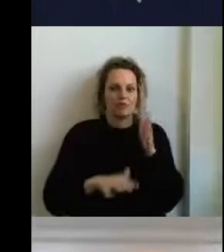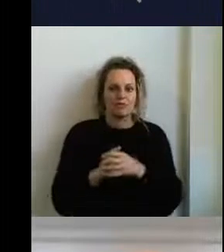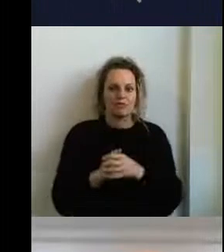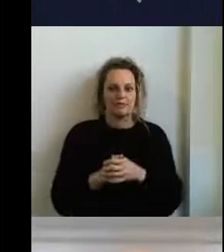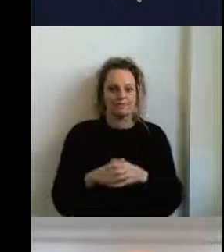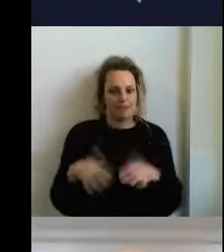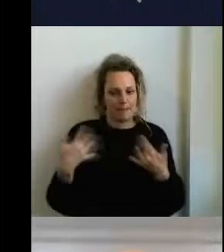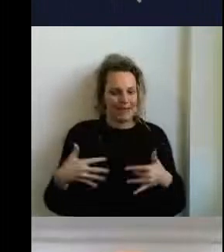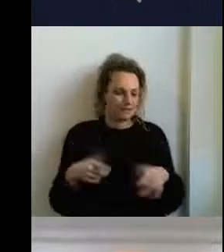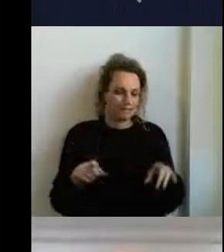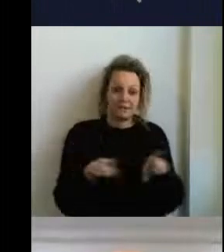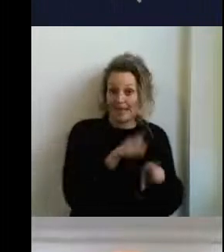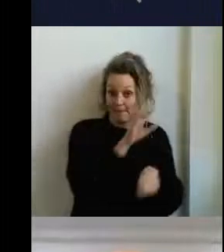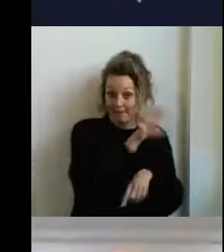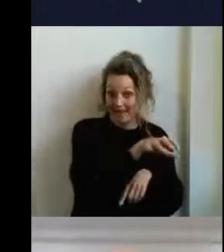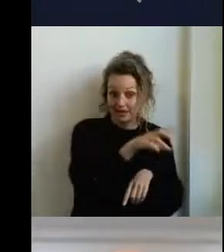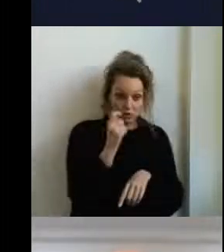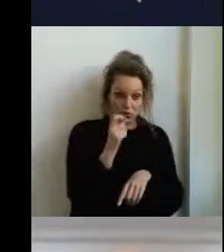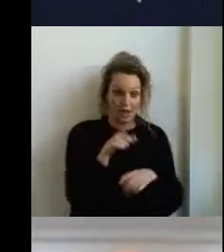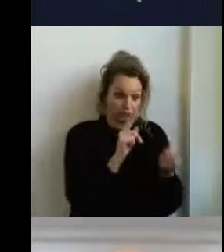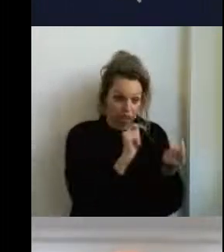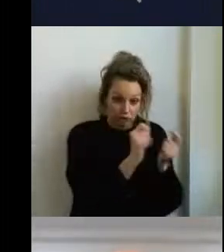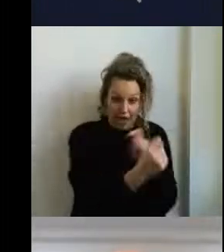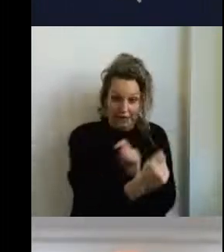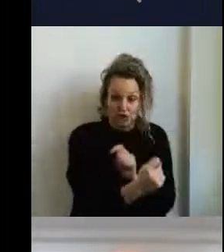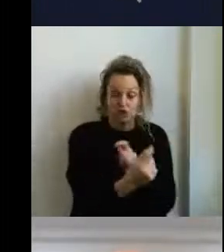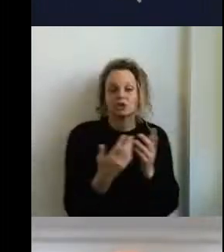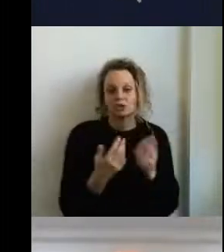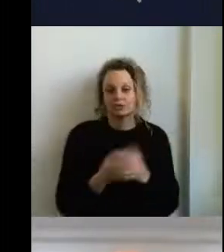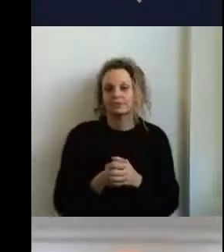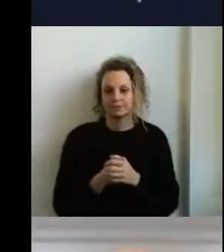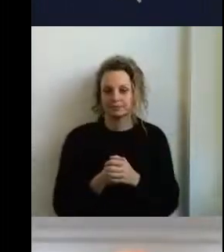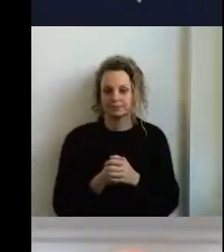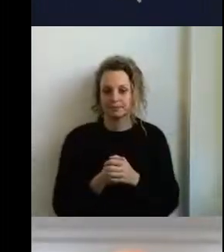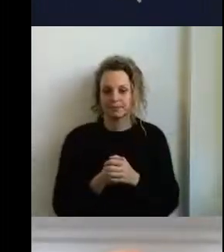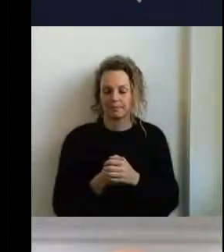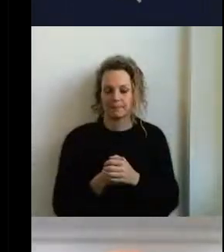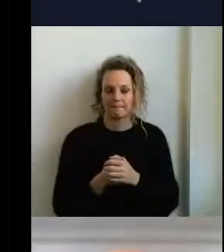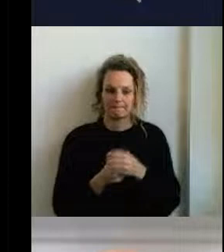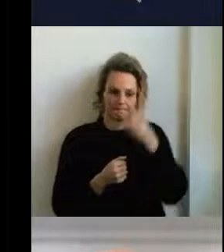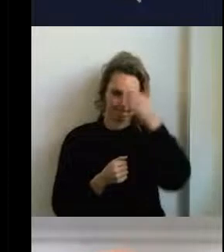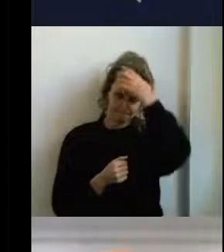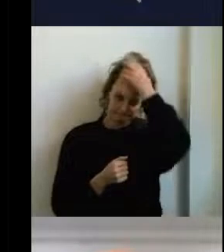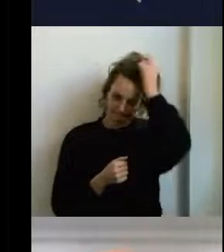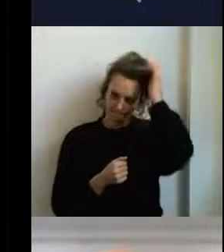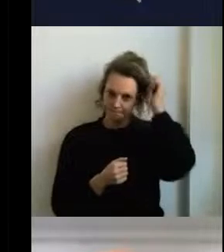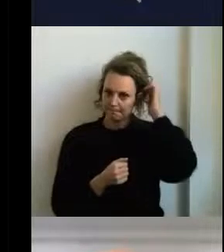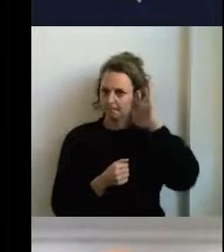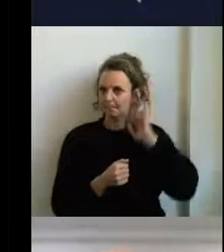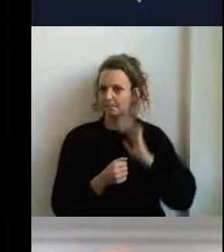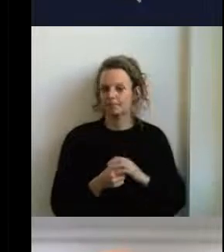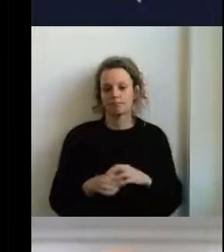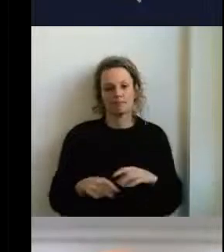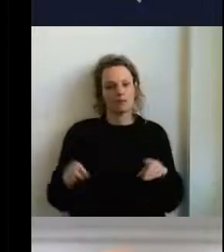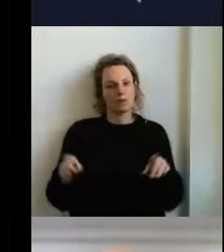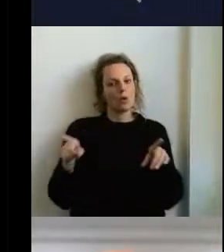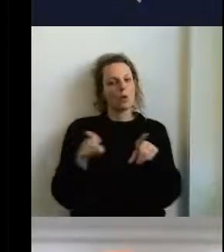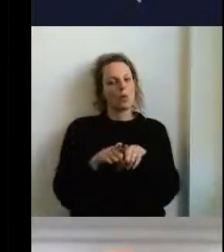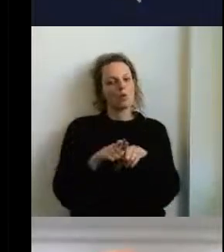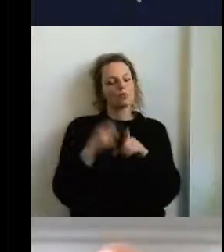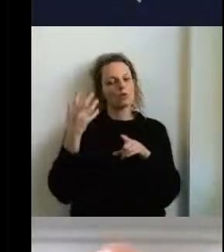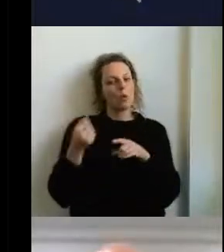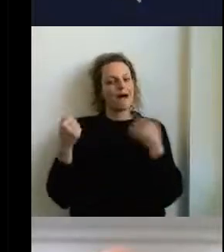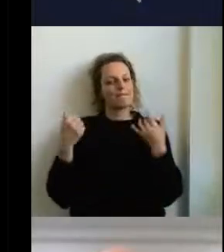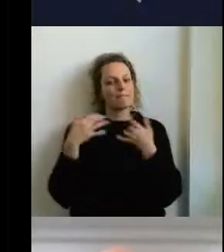same place where you would find stuff like that. They could adjust, make the adjustments. I think, Yep. Addy, as well, there's also a kind of a